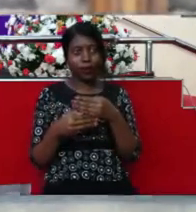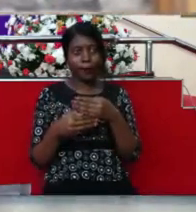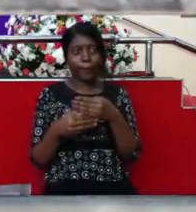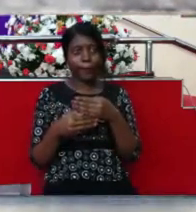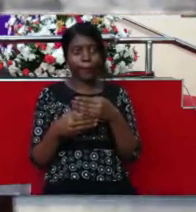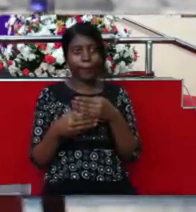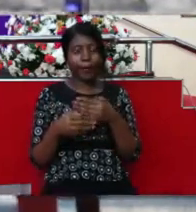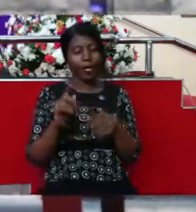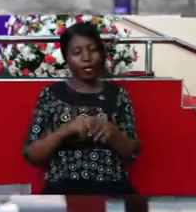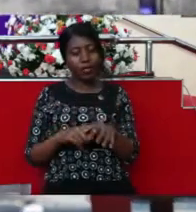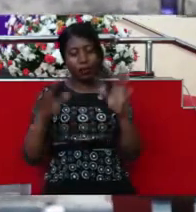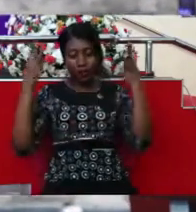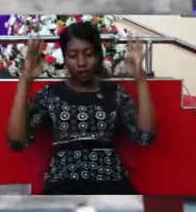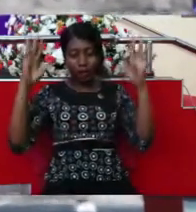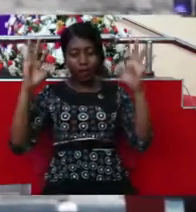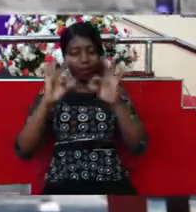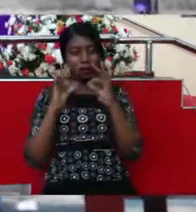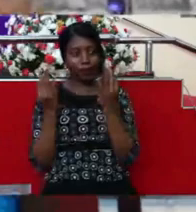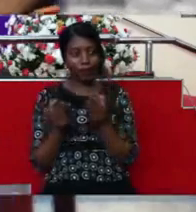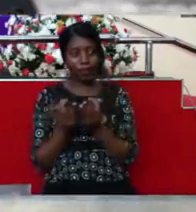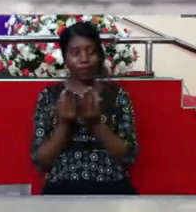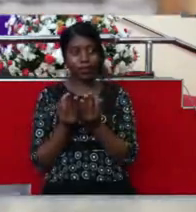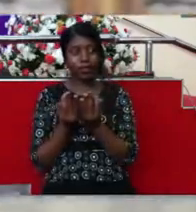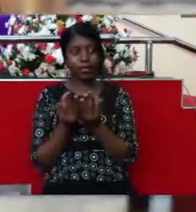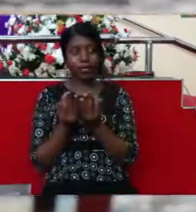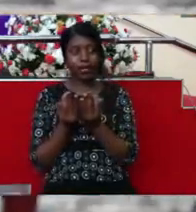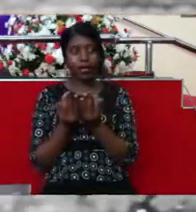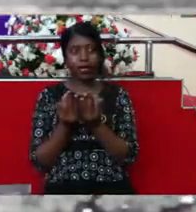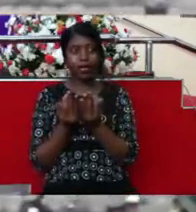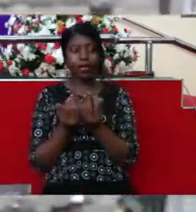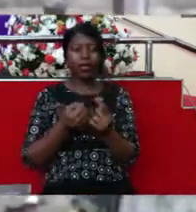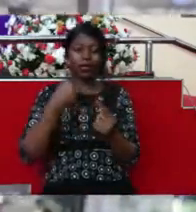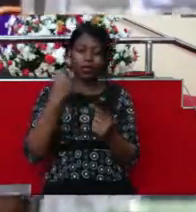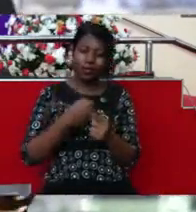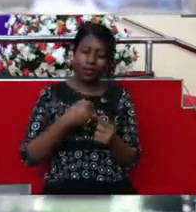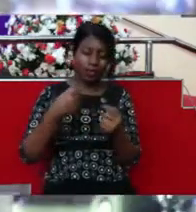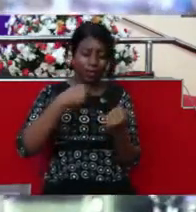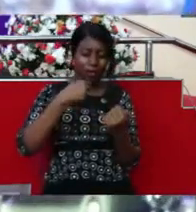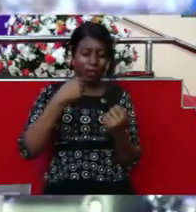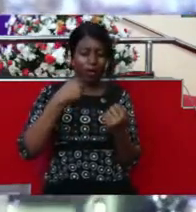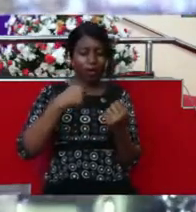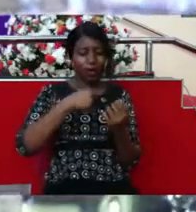And as we celebrate the families and the struggles and the challenges that you have gone through,